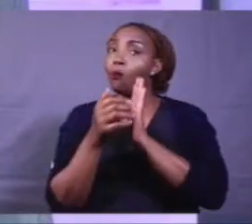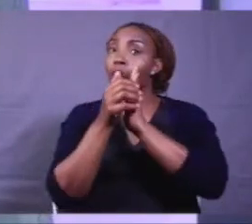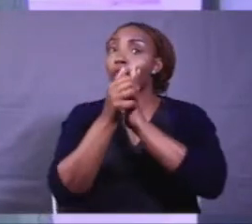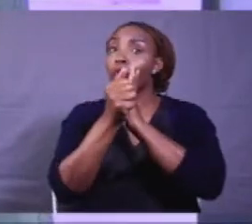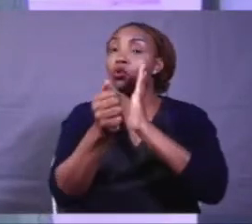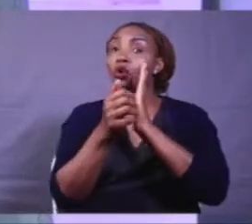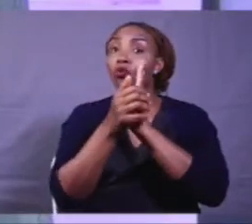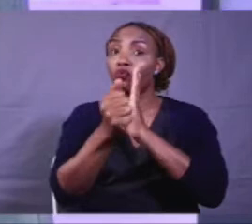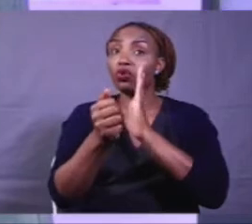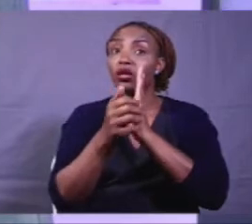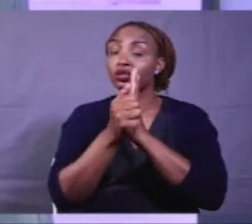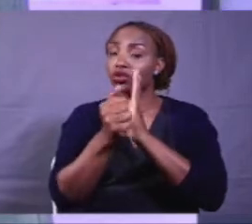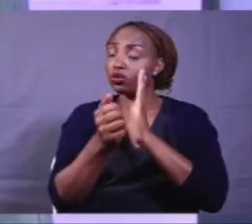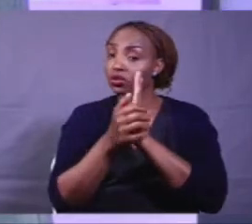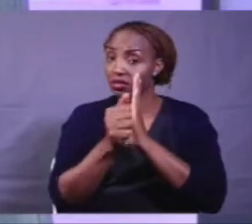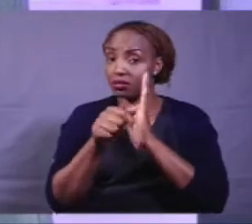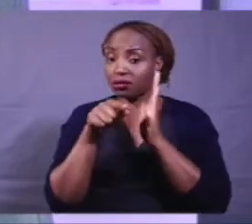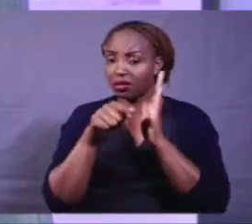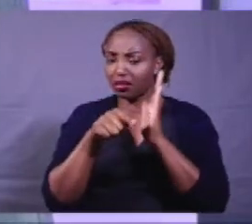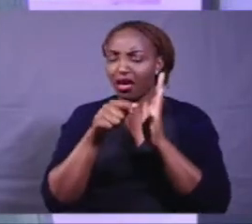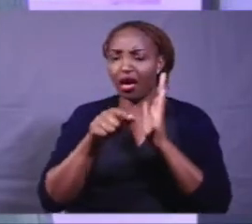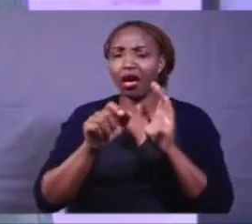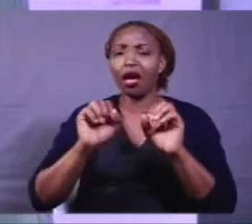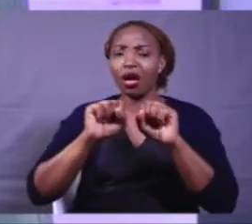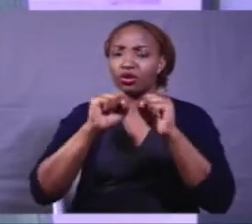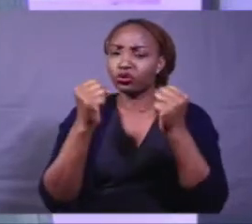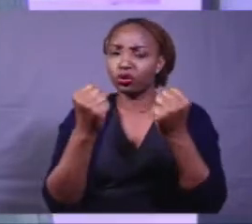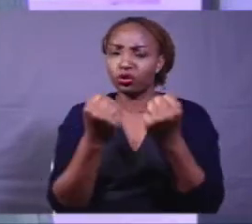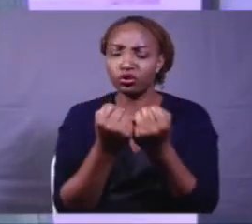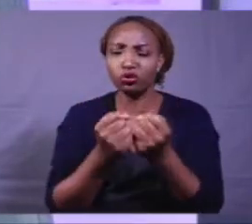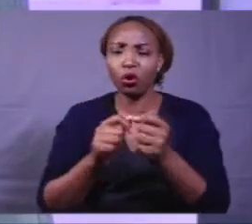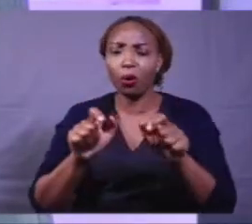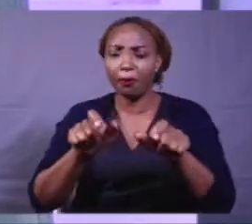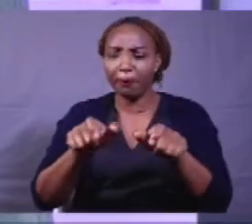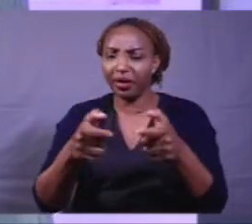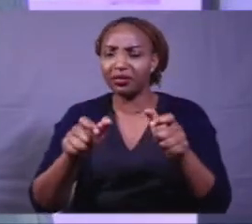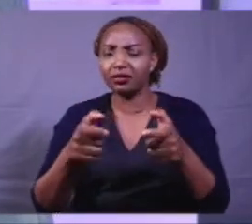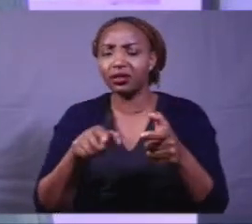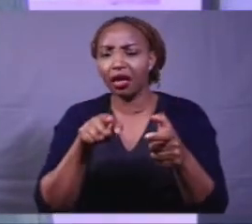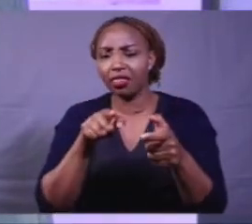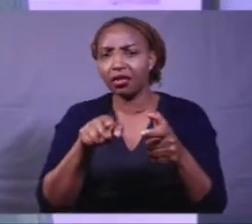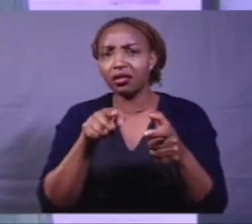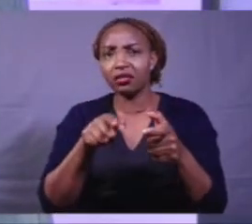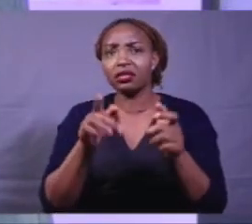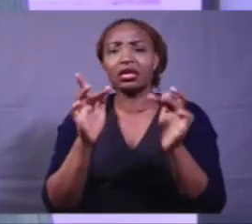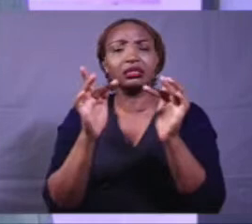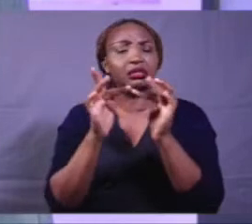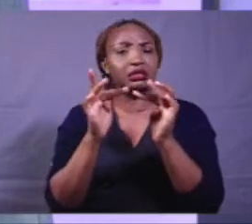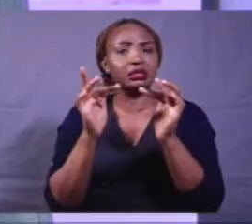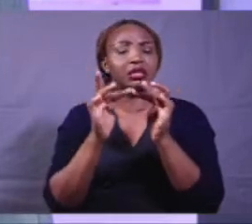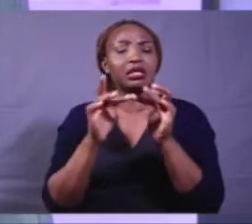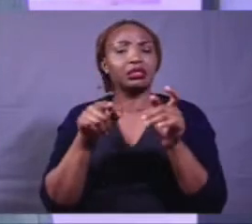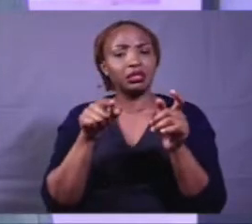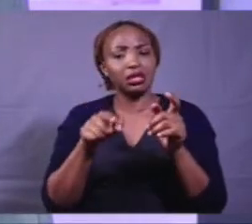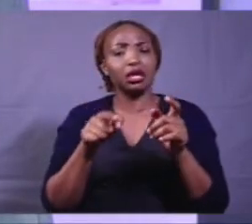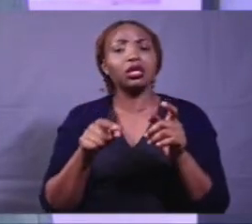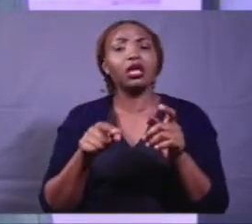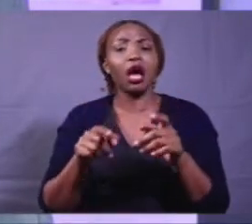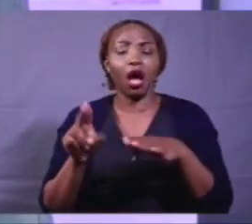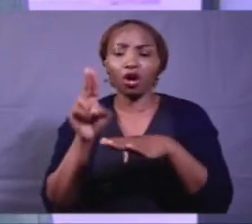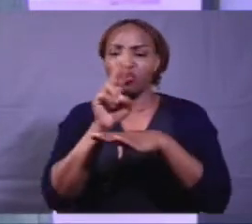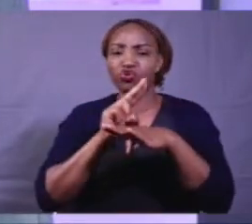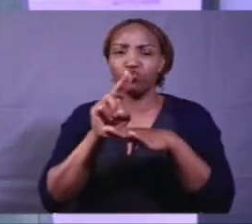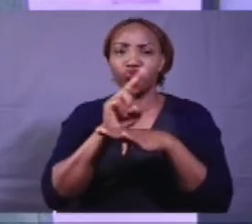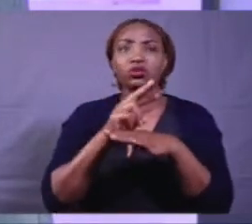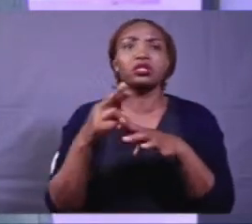life, social media, internet, very, very positive. And it can be used responsibly, which is the message we want to send out to young people out